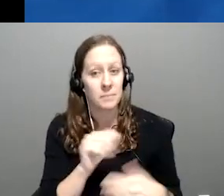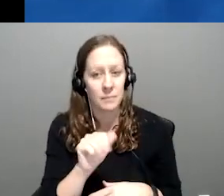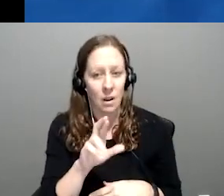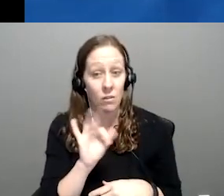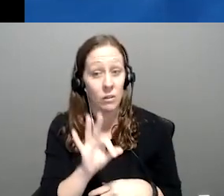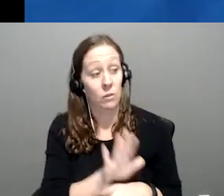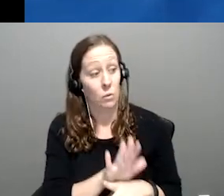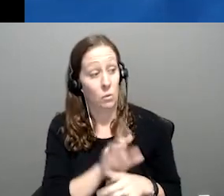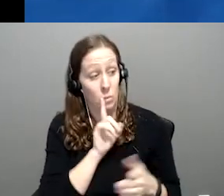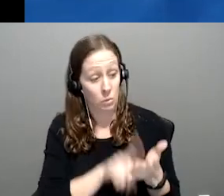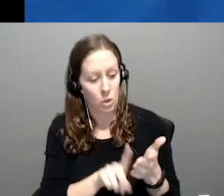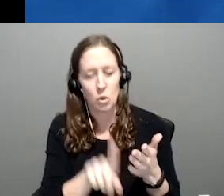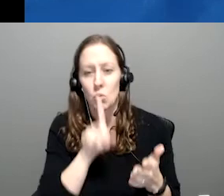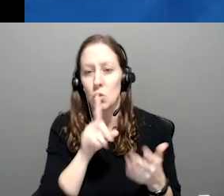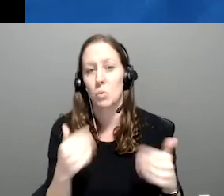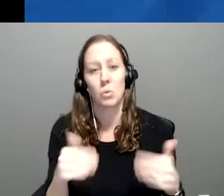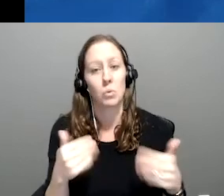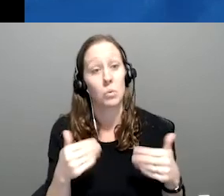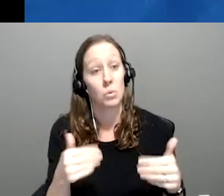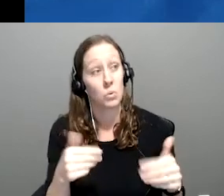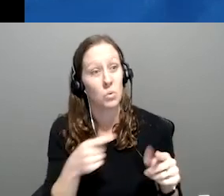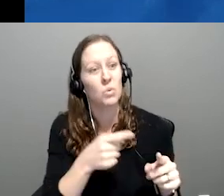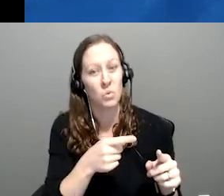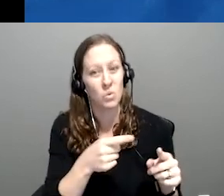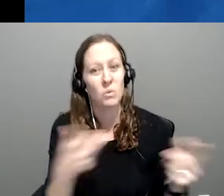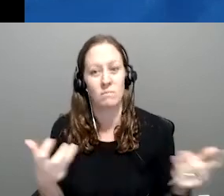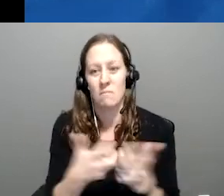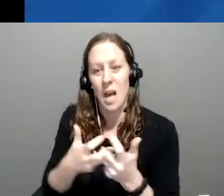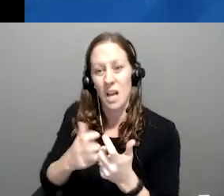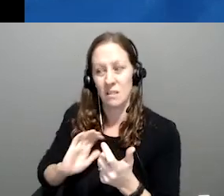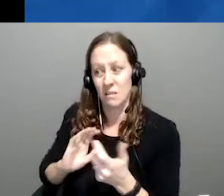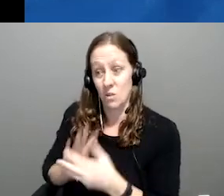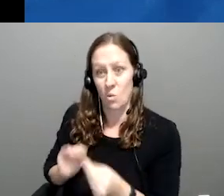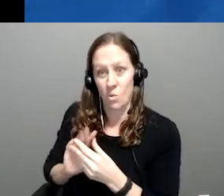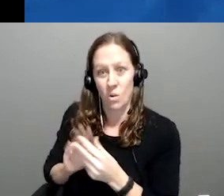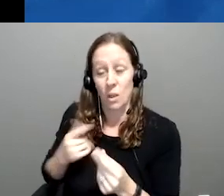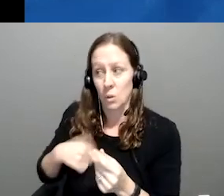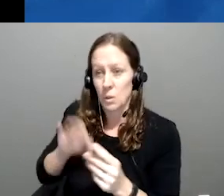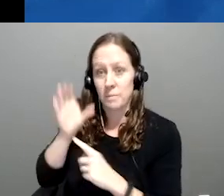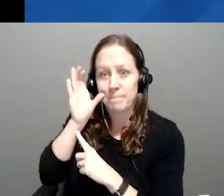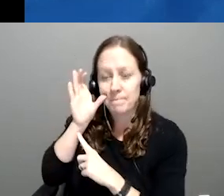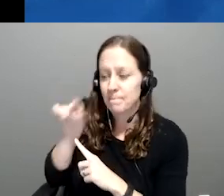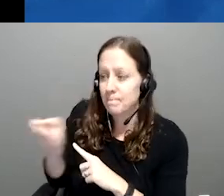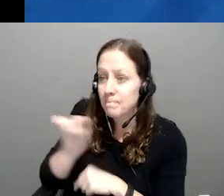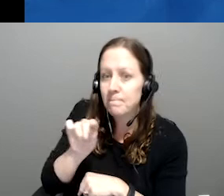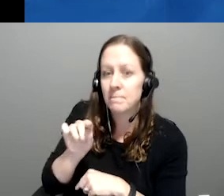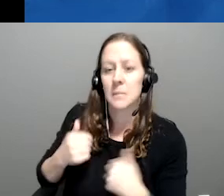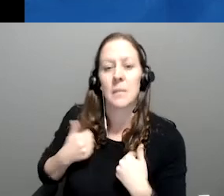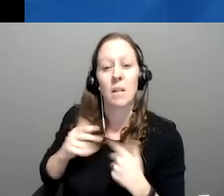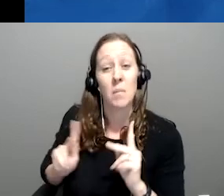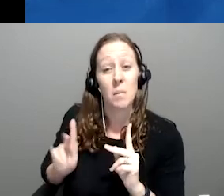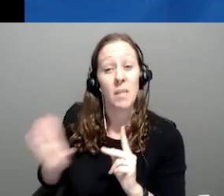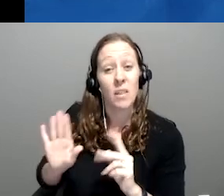provided certainly supports the many stories that we've heard as service providers on the multiple challenges that young people with disabilities